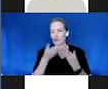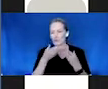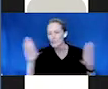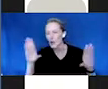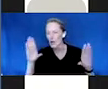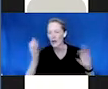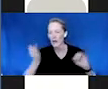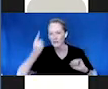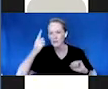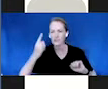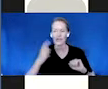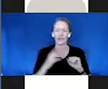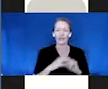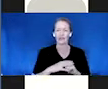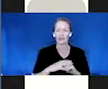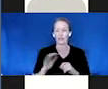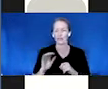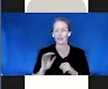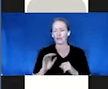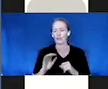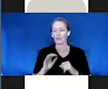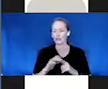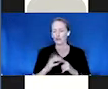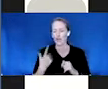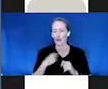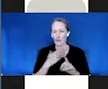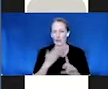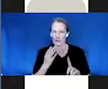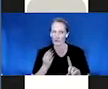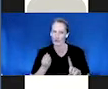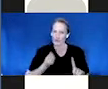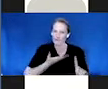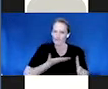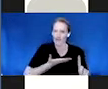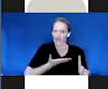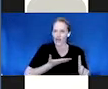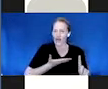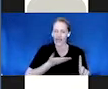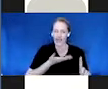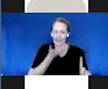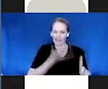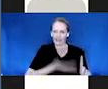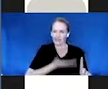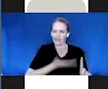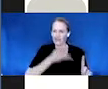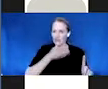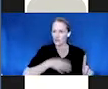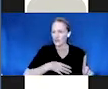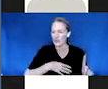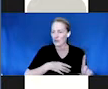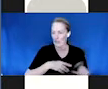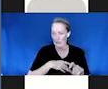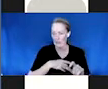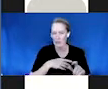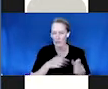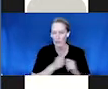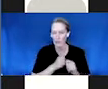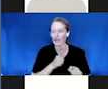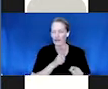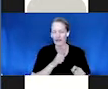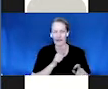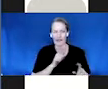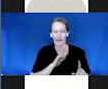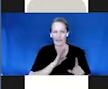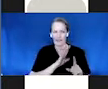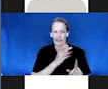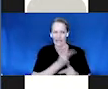like Sonia can still get the care that they need, that we address Sonia where she arrived to